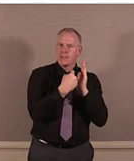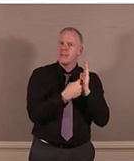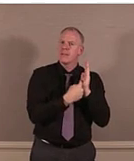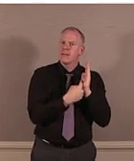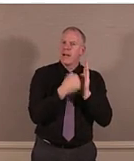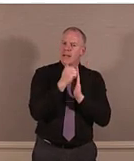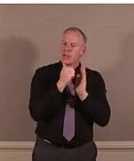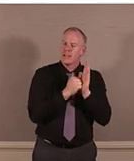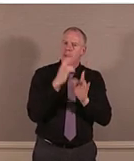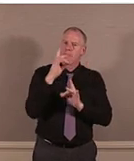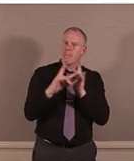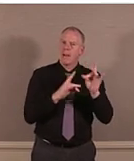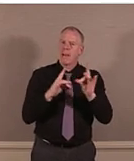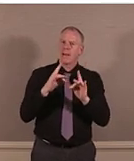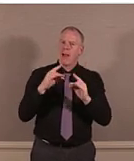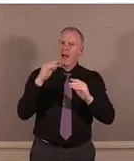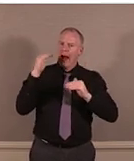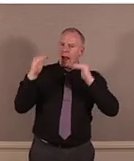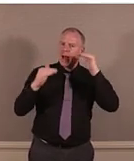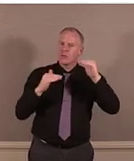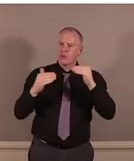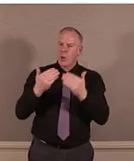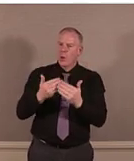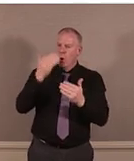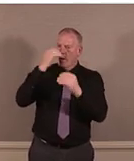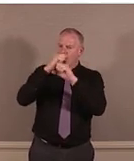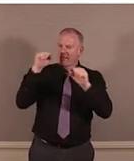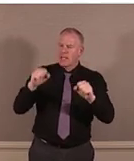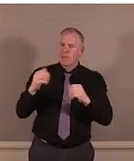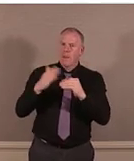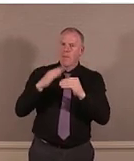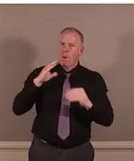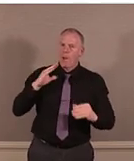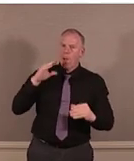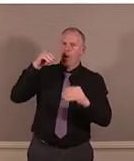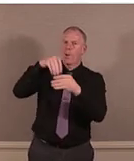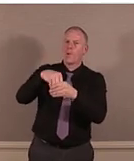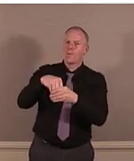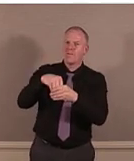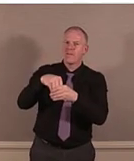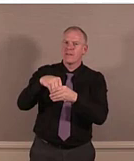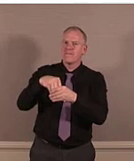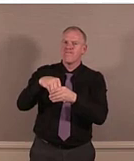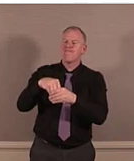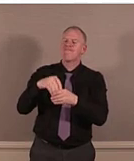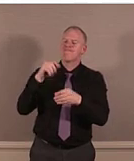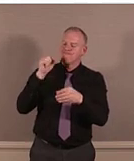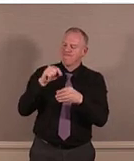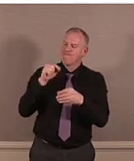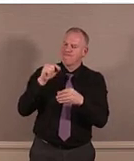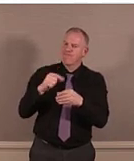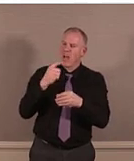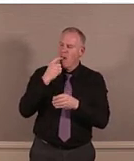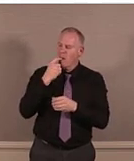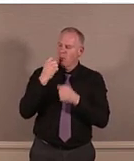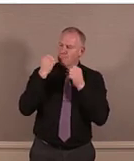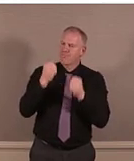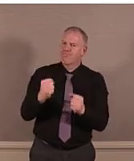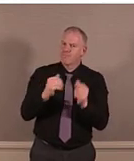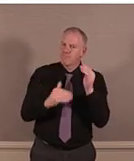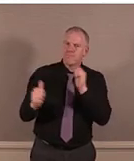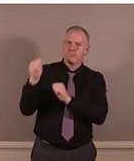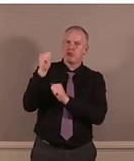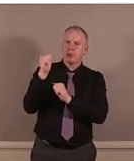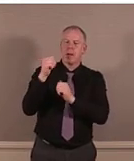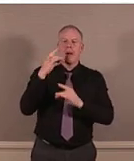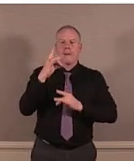make adult learning systems more inclusive. And I think that's a really, really key agenda item, to make